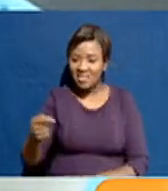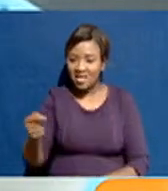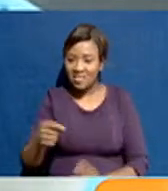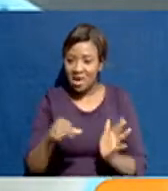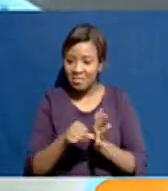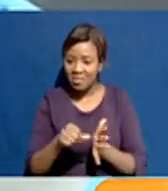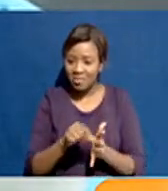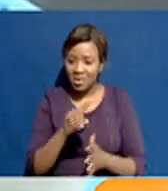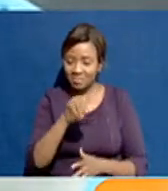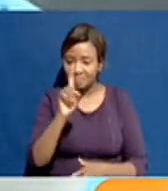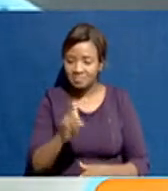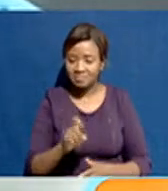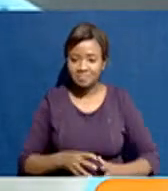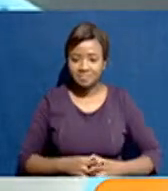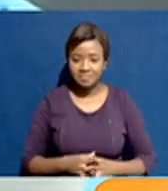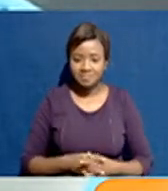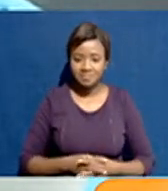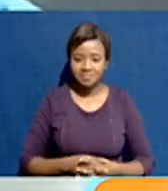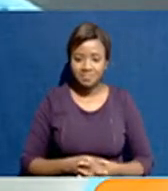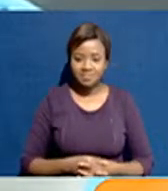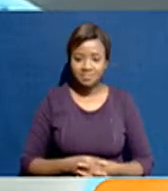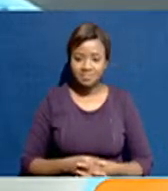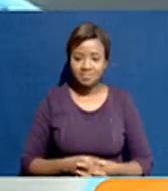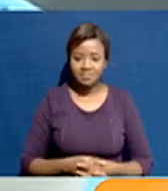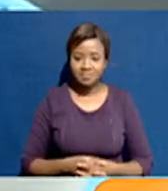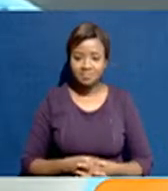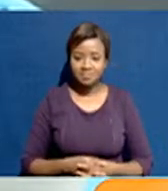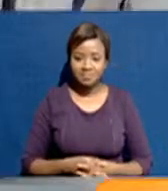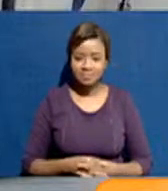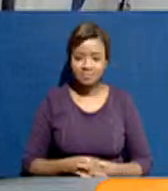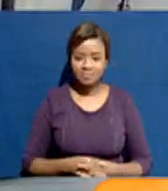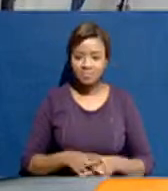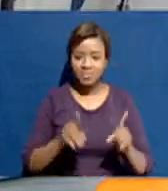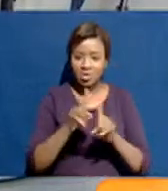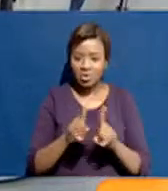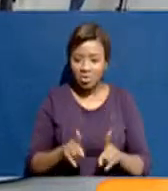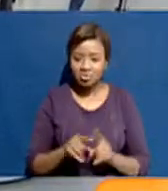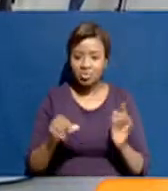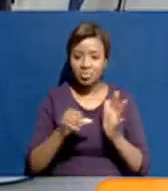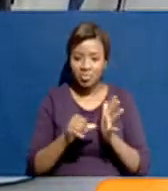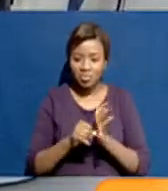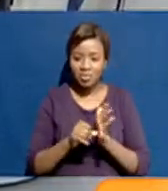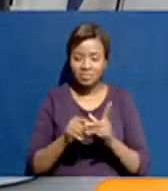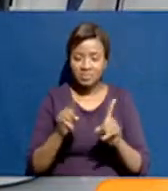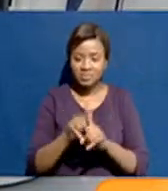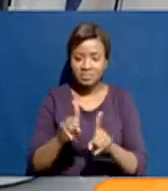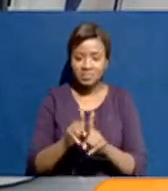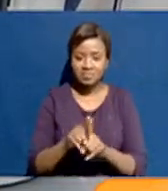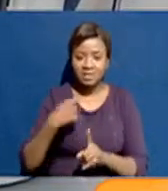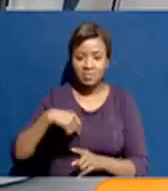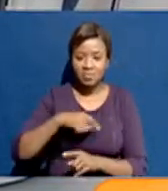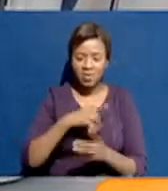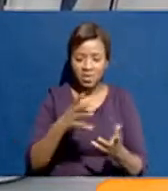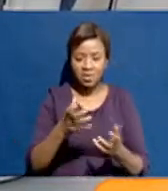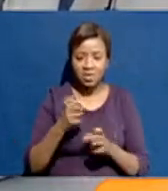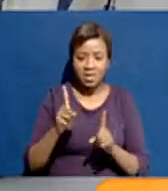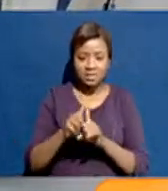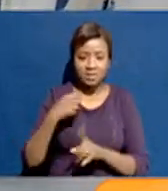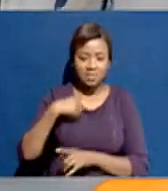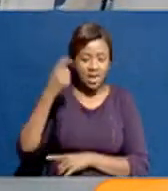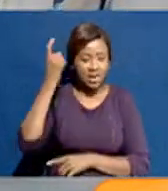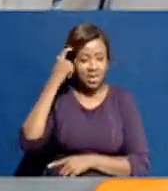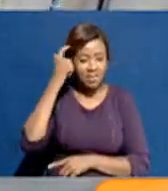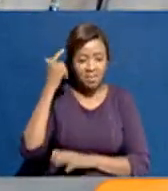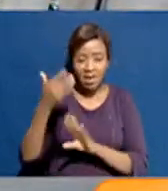them? So it's what also Joyce is saying. You just have to go get tested. So I remember when I was younger